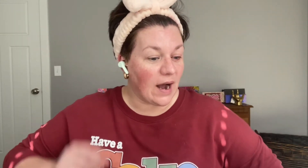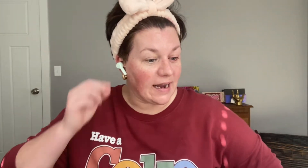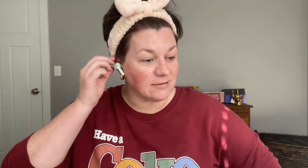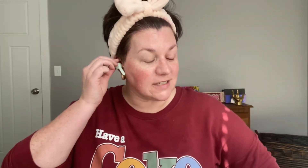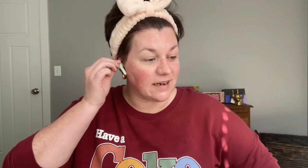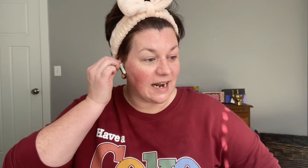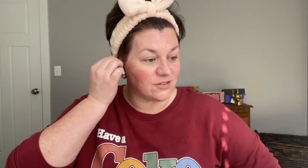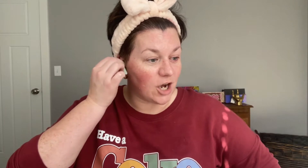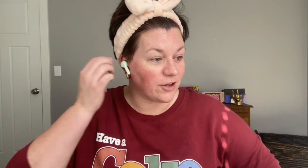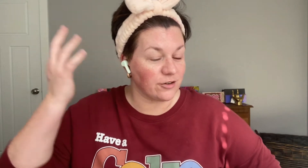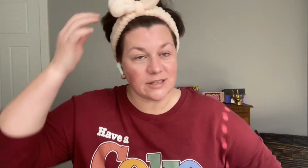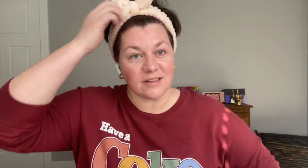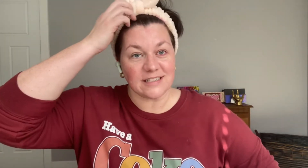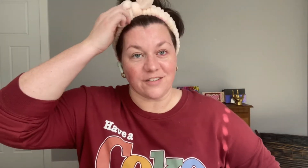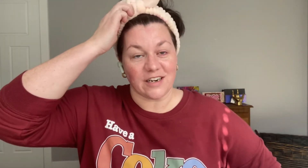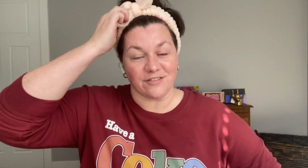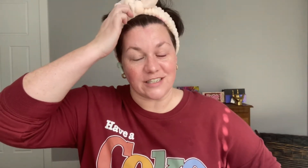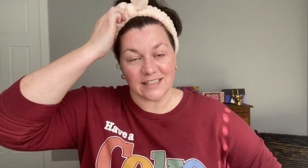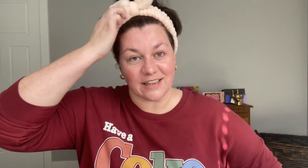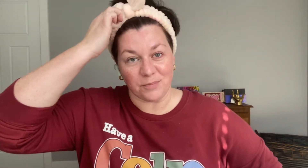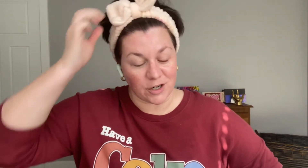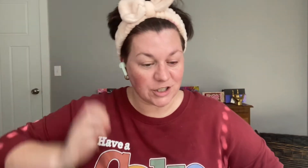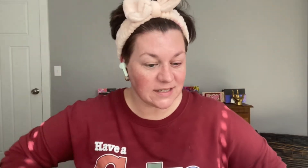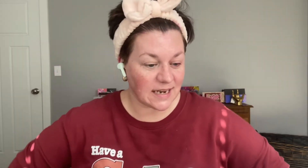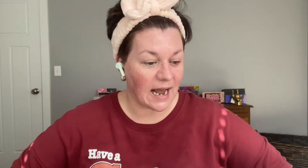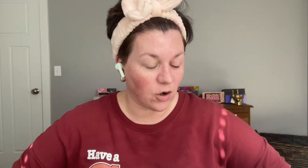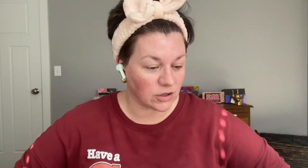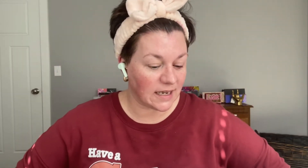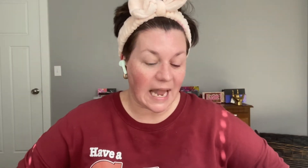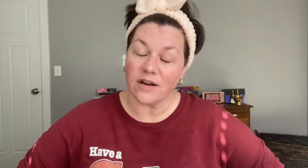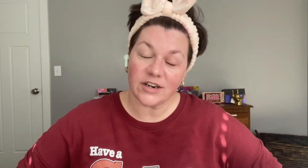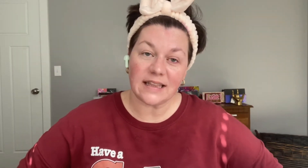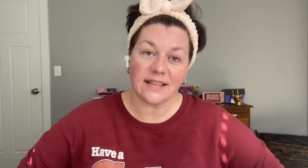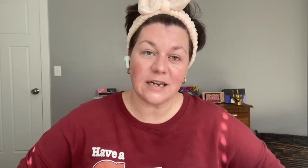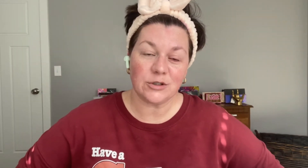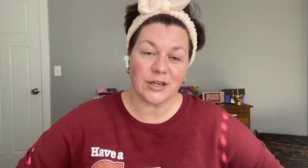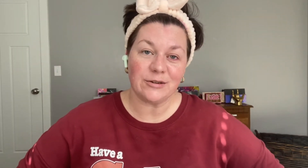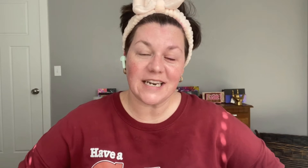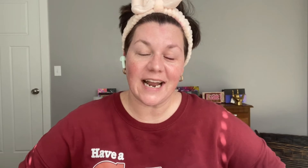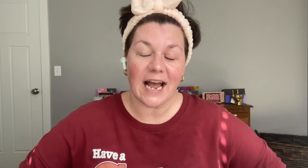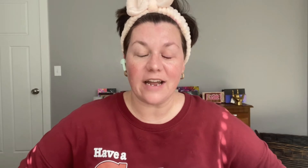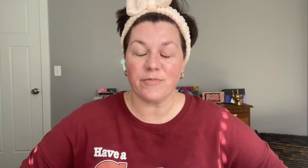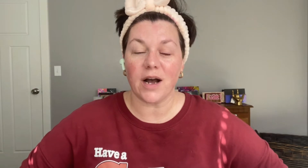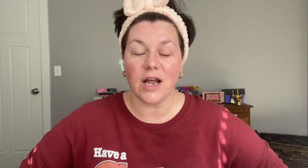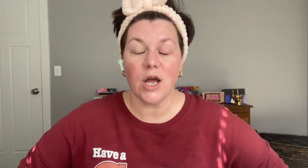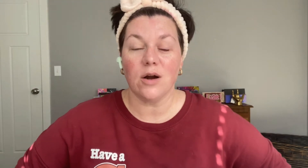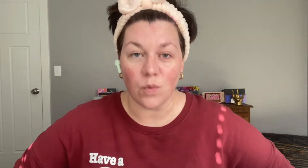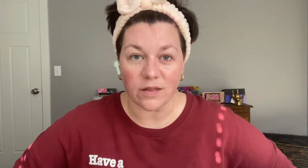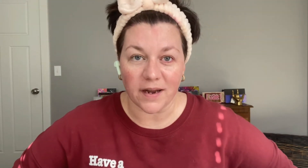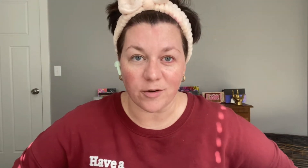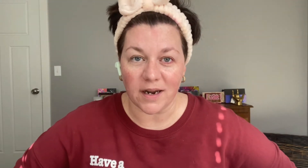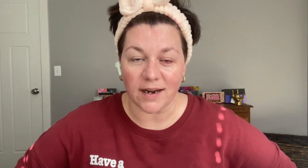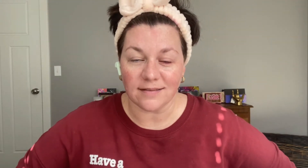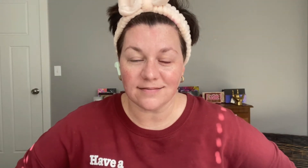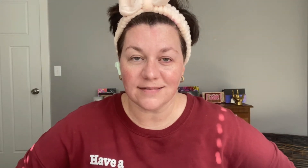So I am just gonna kind of talk through some of the stuff that I've recently purchased at Ulta. Everything that I'm showing you today, I have bought with